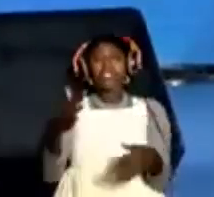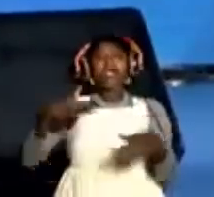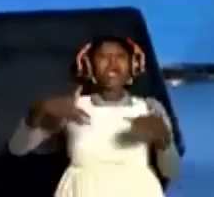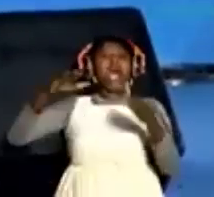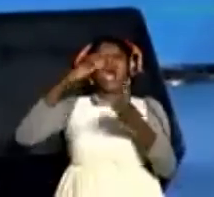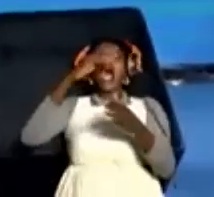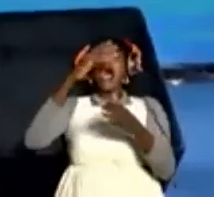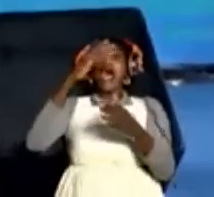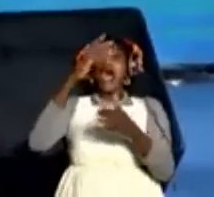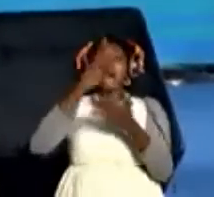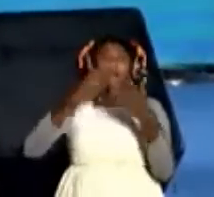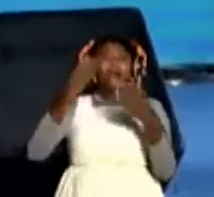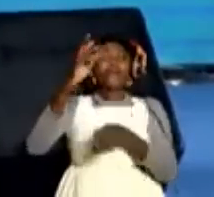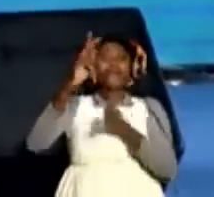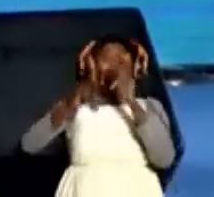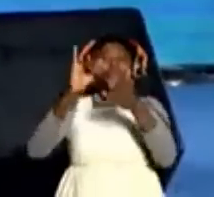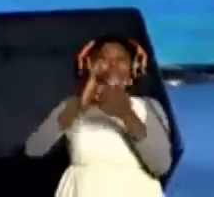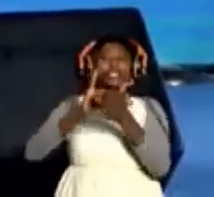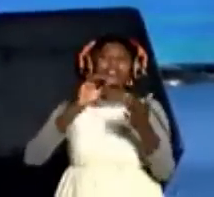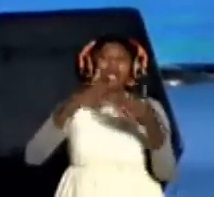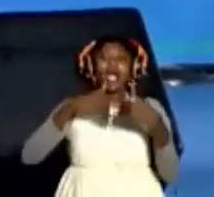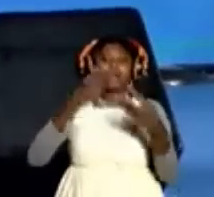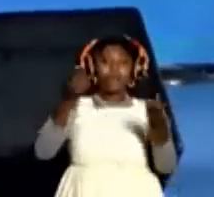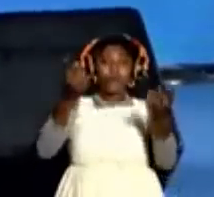apart from those that have come before God,